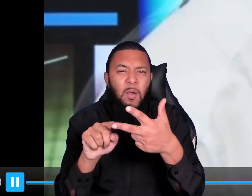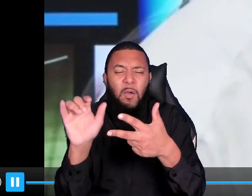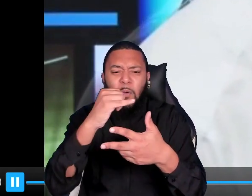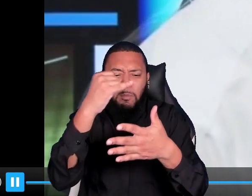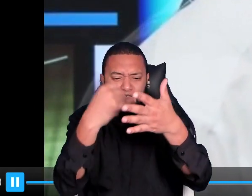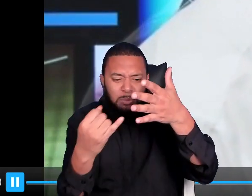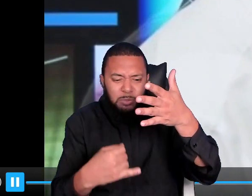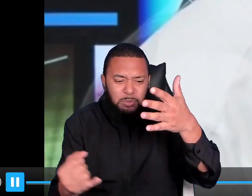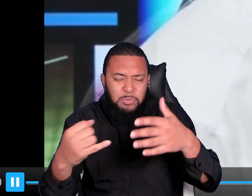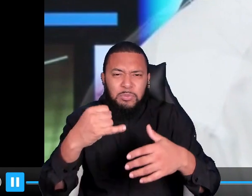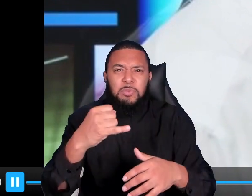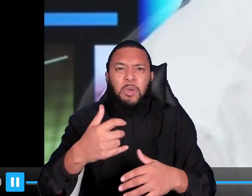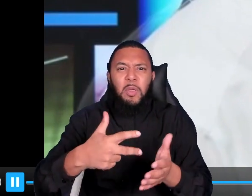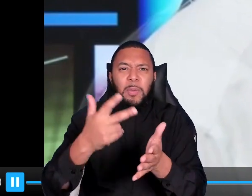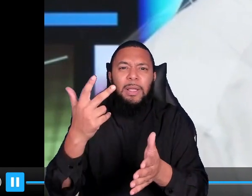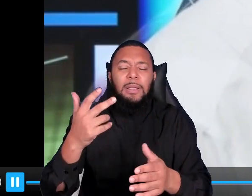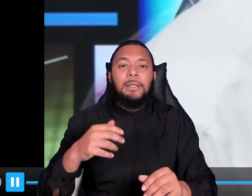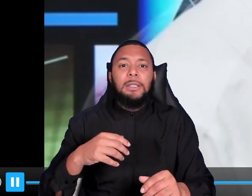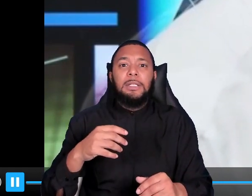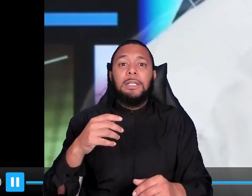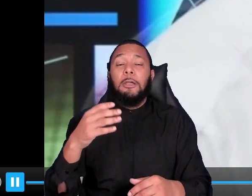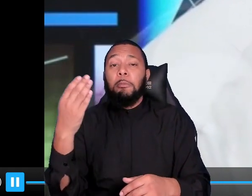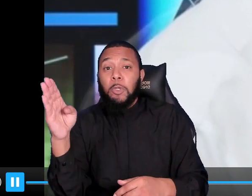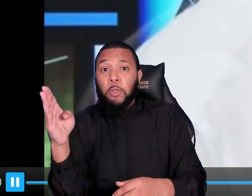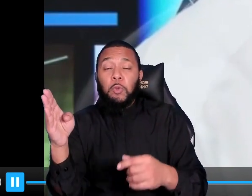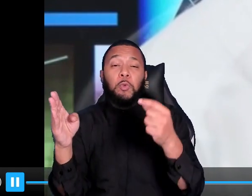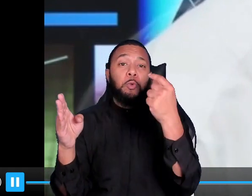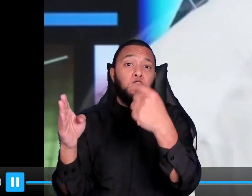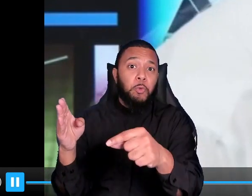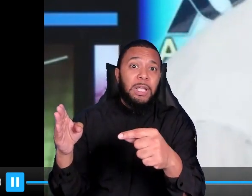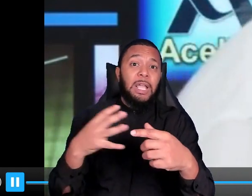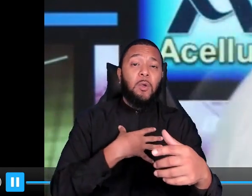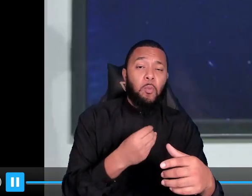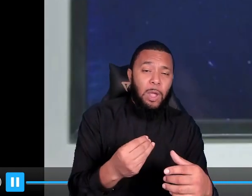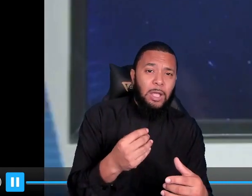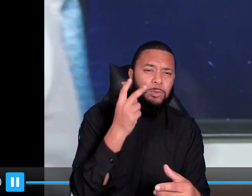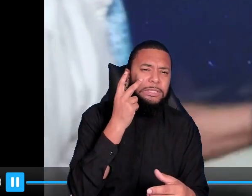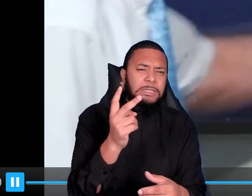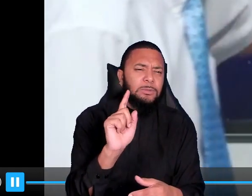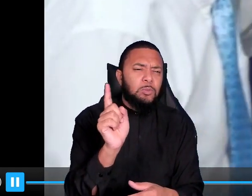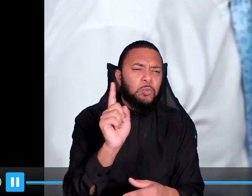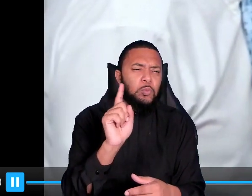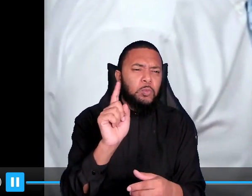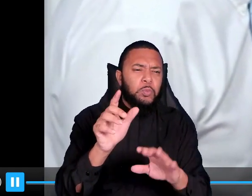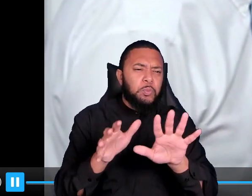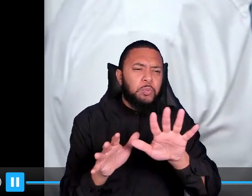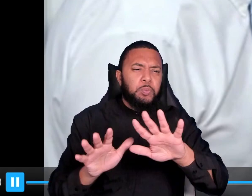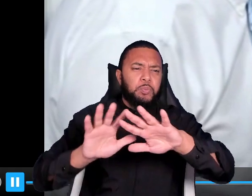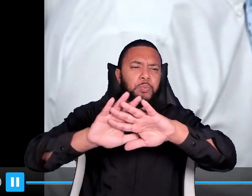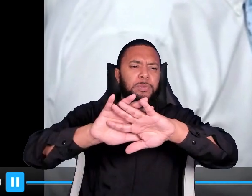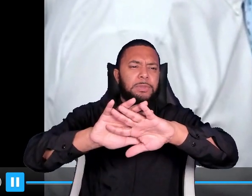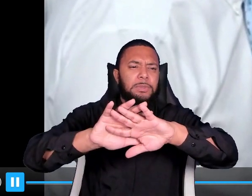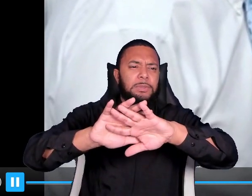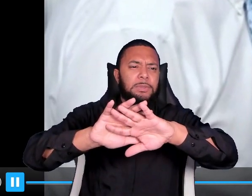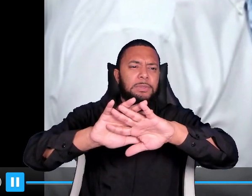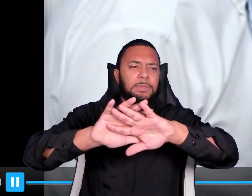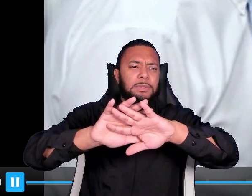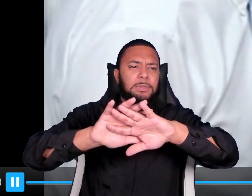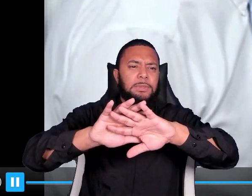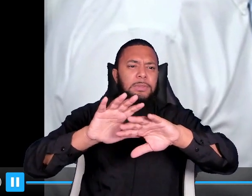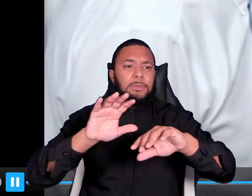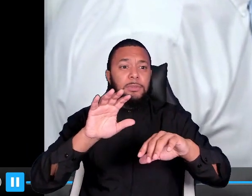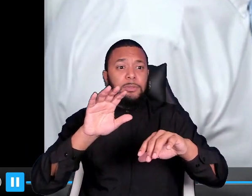got shaded blue and green and white. These points up here didn't get shaded